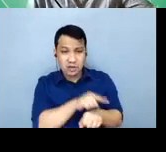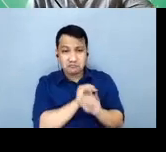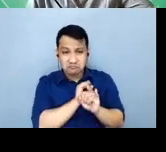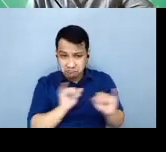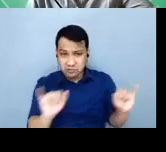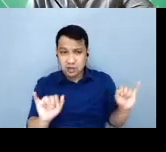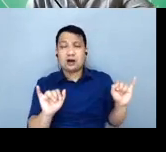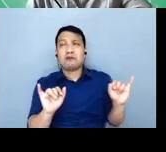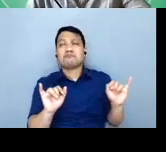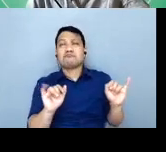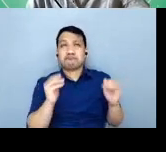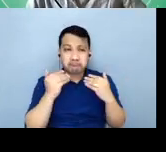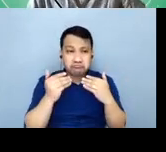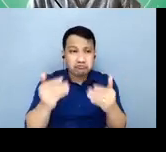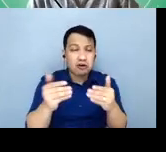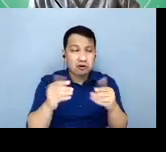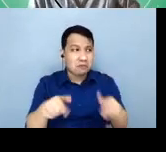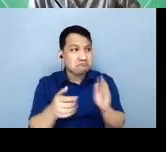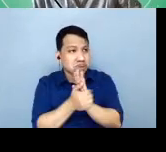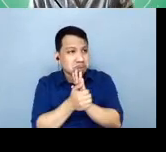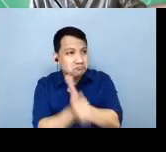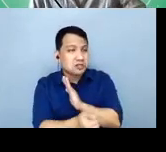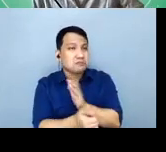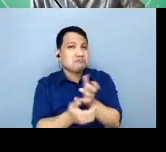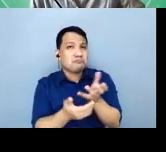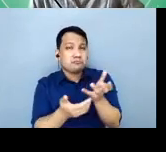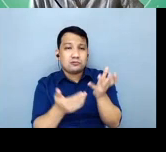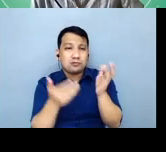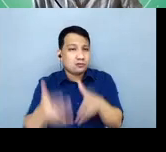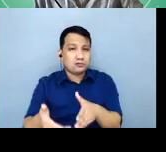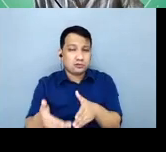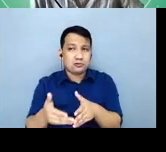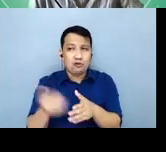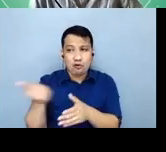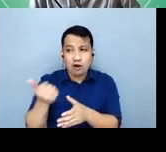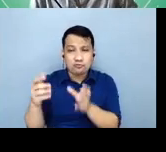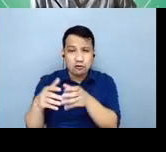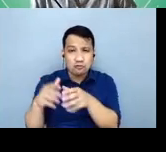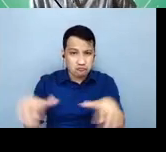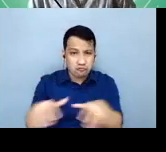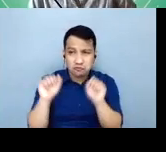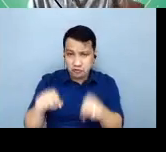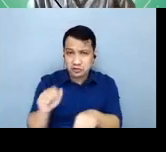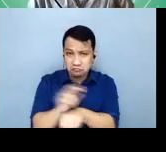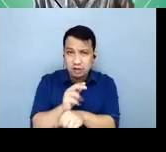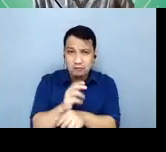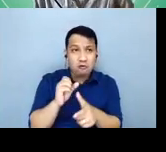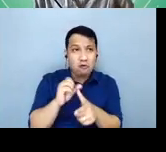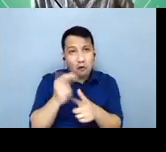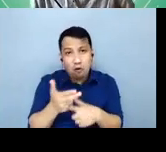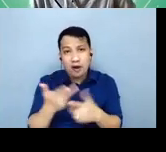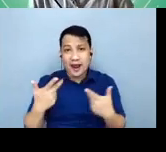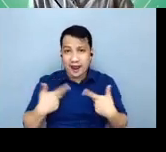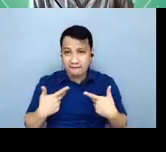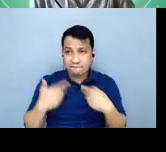a pool of talent? Do they have other work which they can use? Is there a market